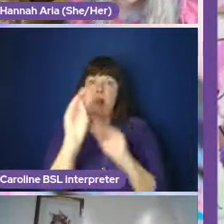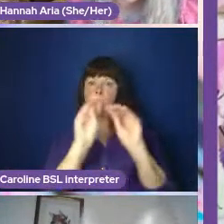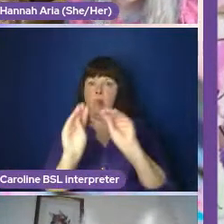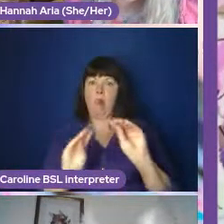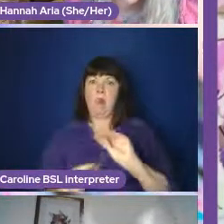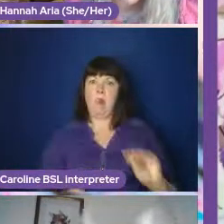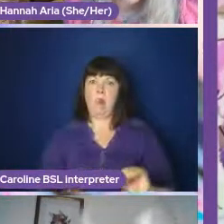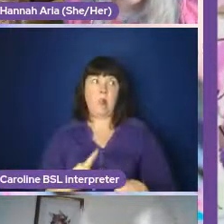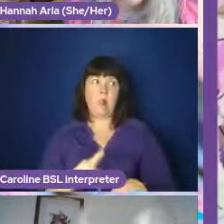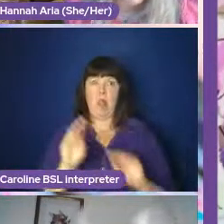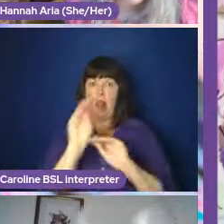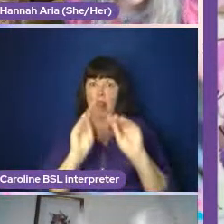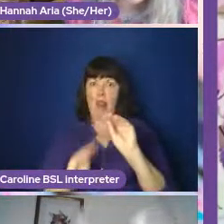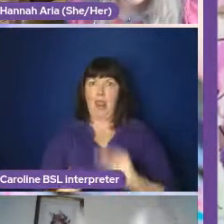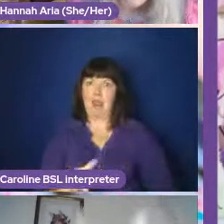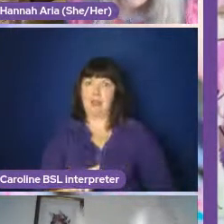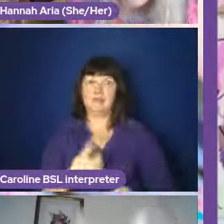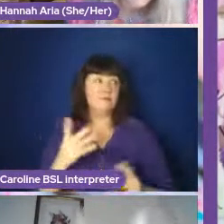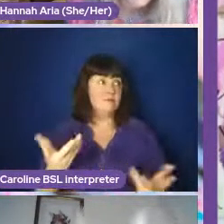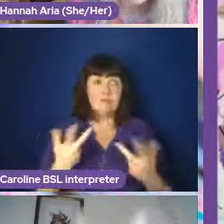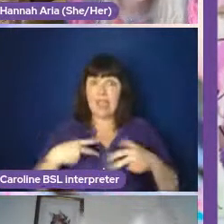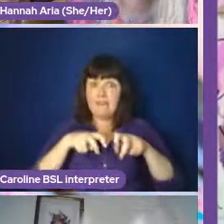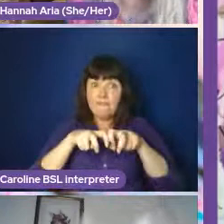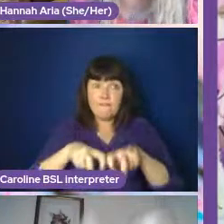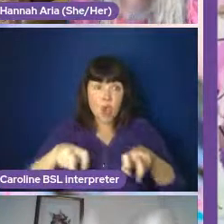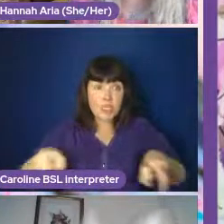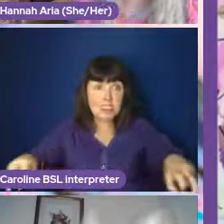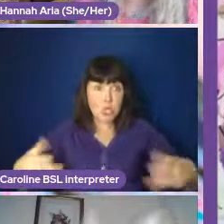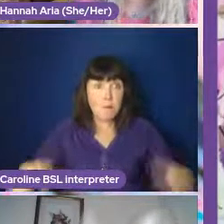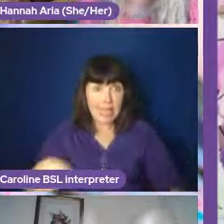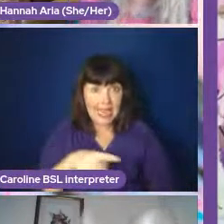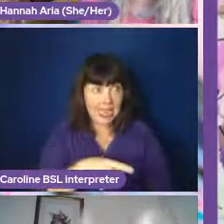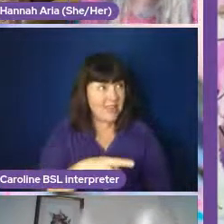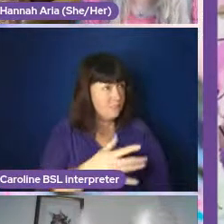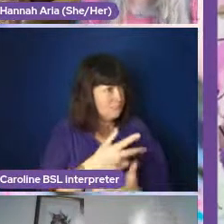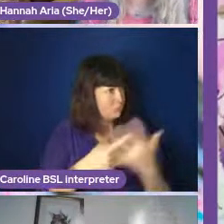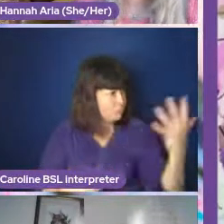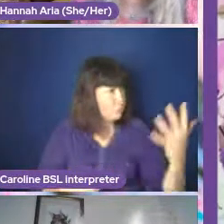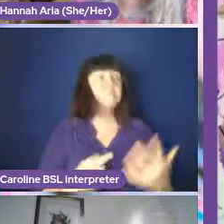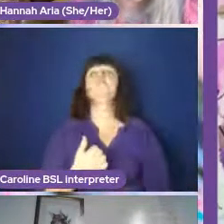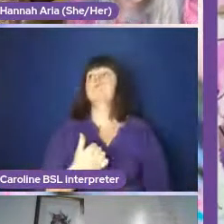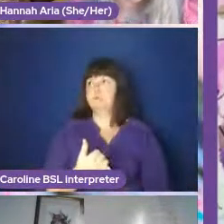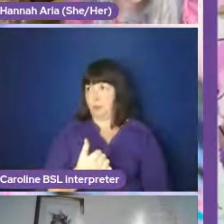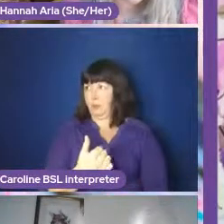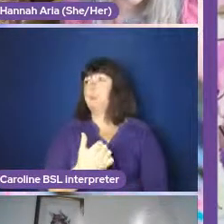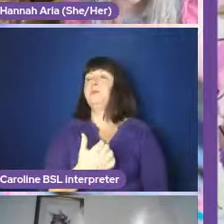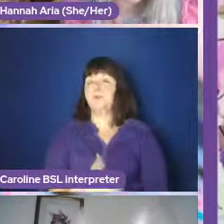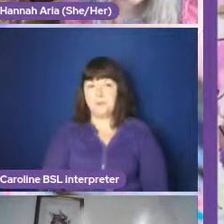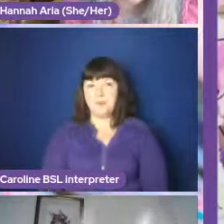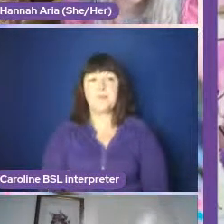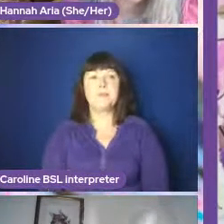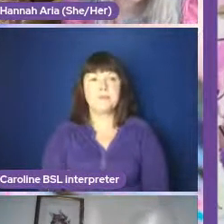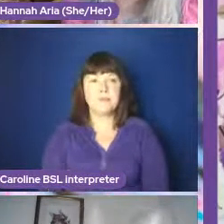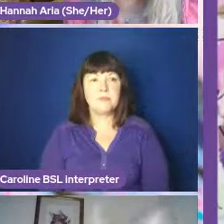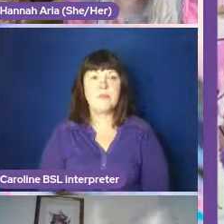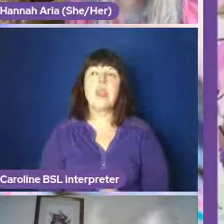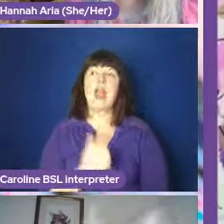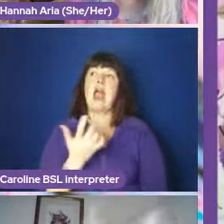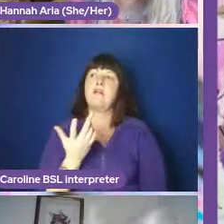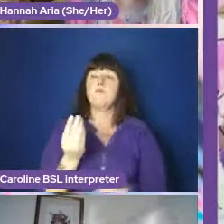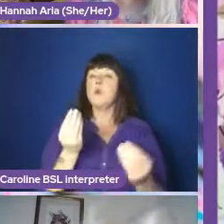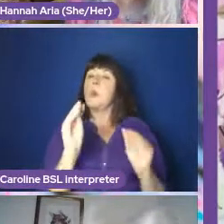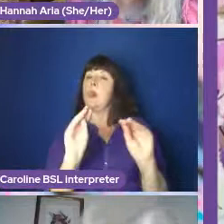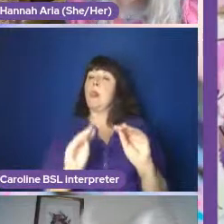It gets mandied. Yeah. And even furniture as well. You've done loads of stuff, haven't you? I have, yes. Yeah, just got to add my finishing touches to